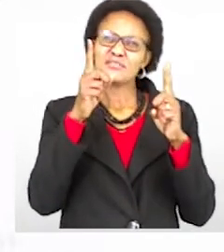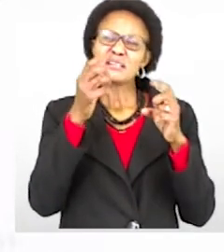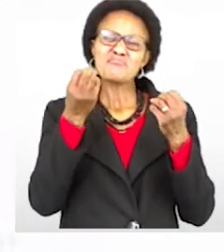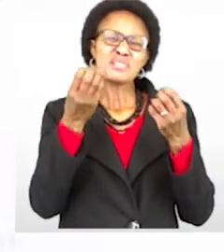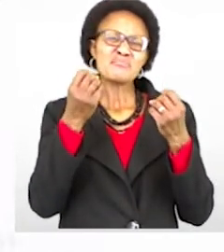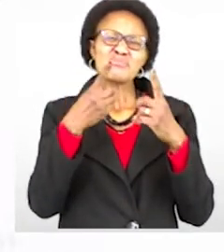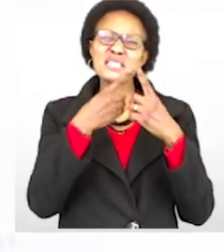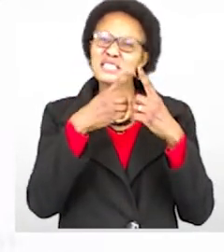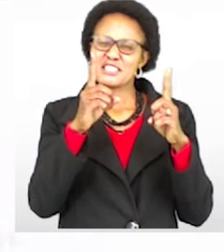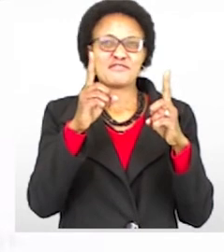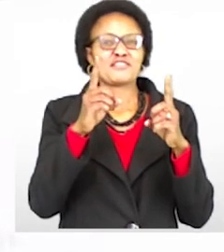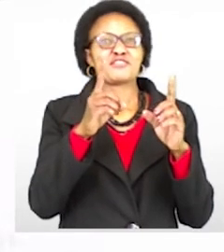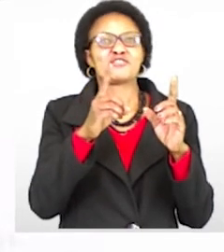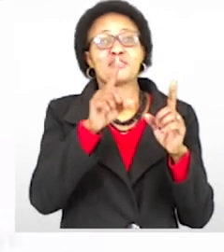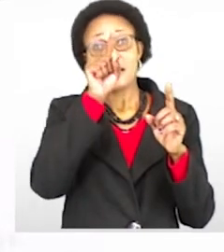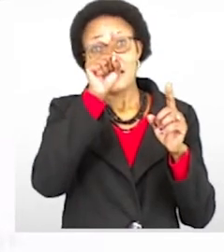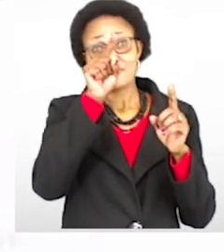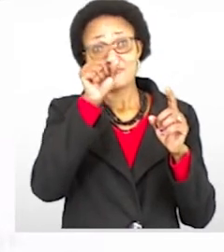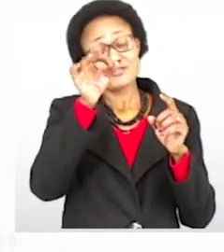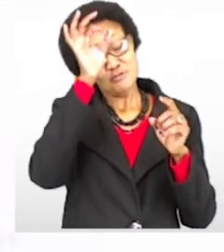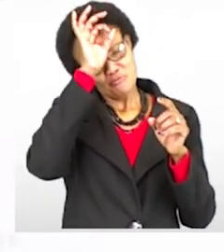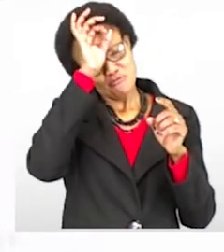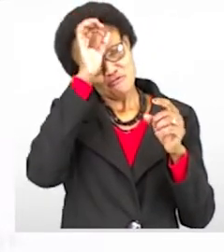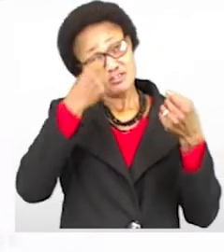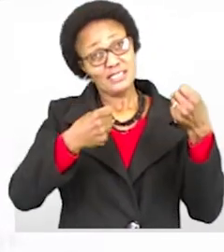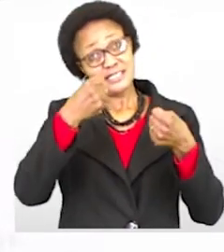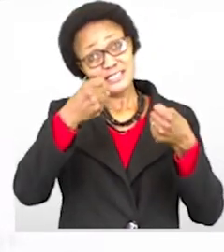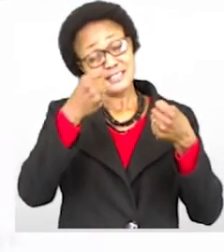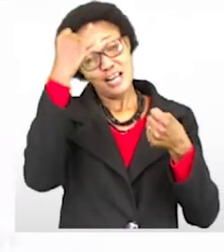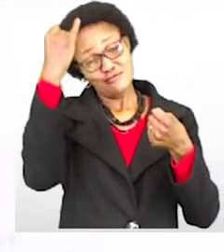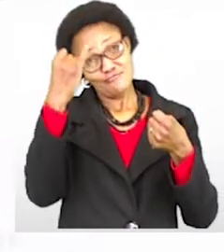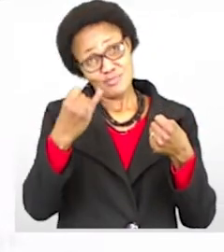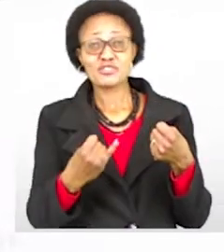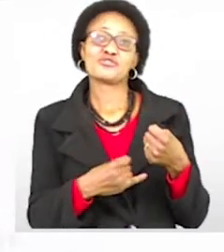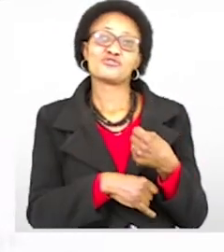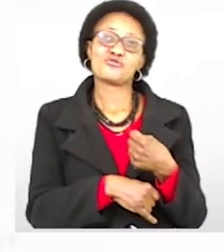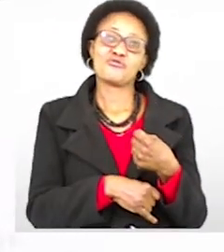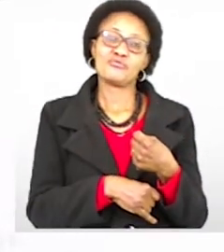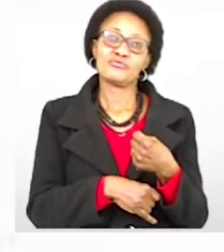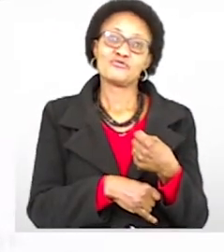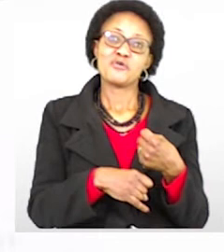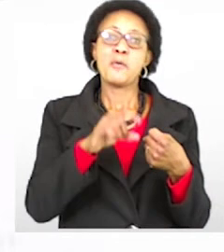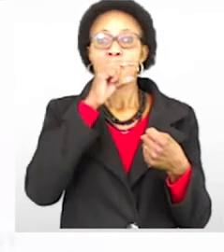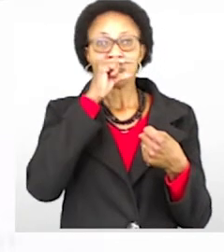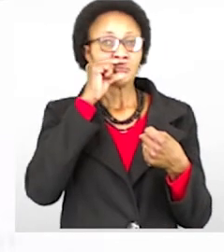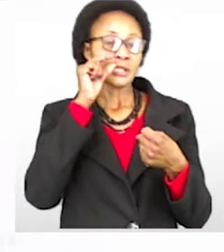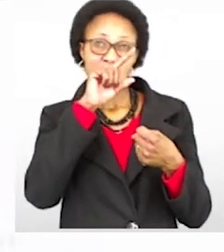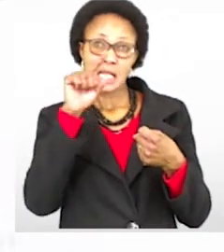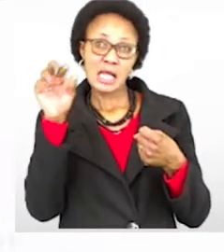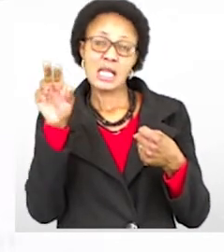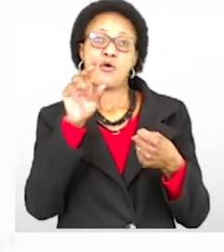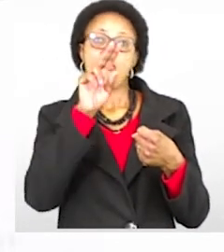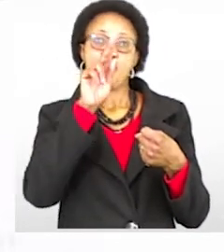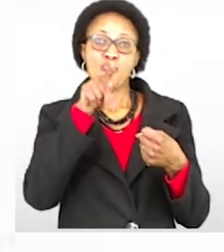it can show you that this is a police car. It has the word police on it, and you can see that it has